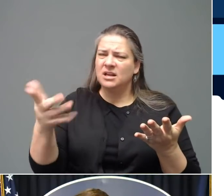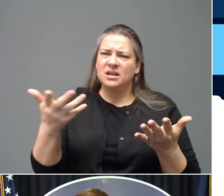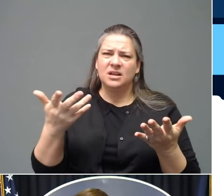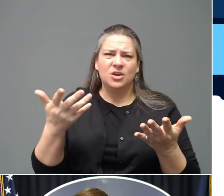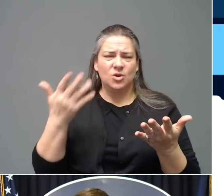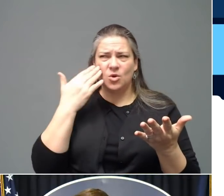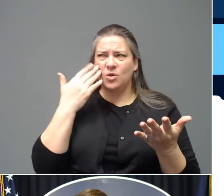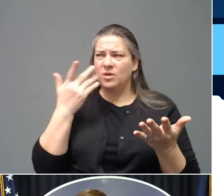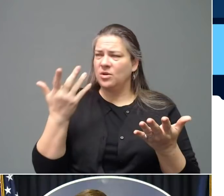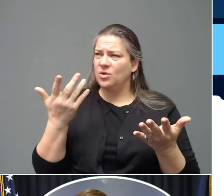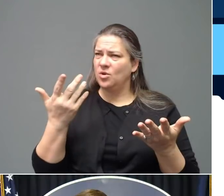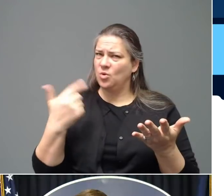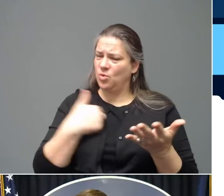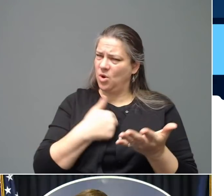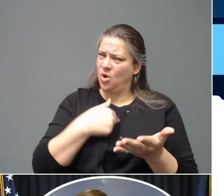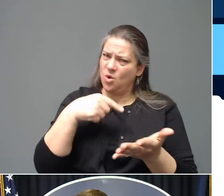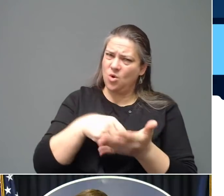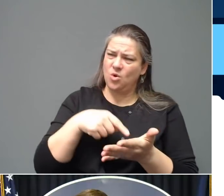our community.